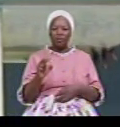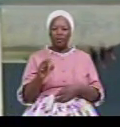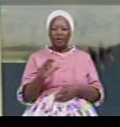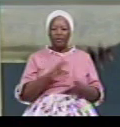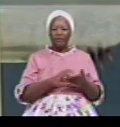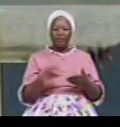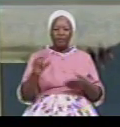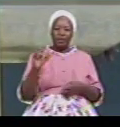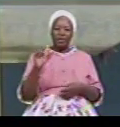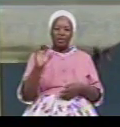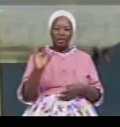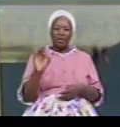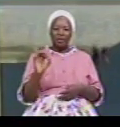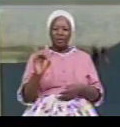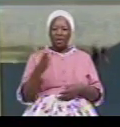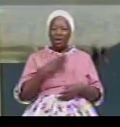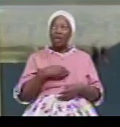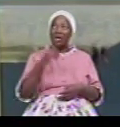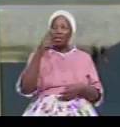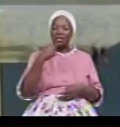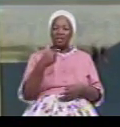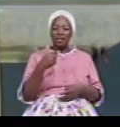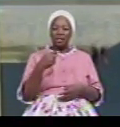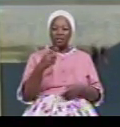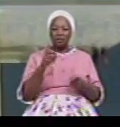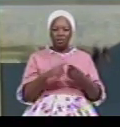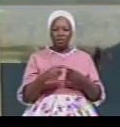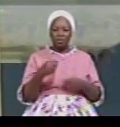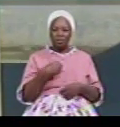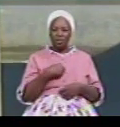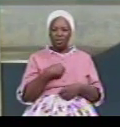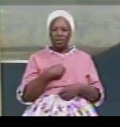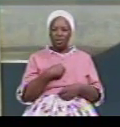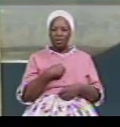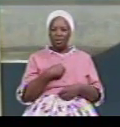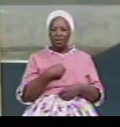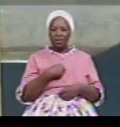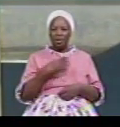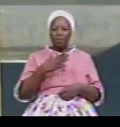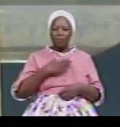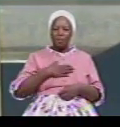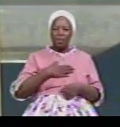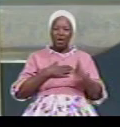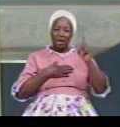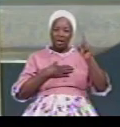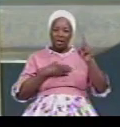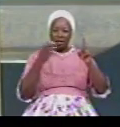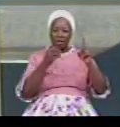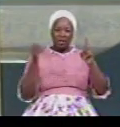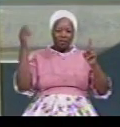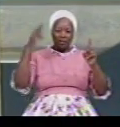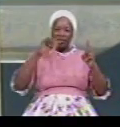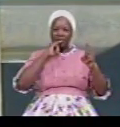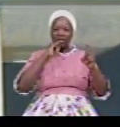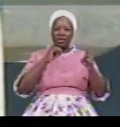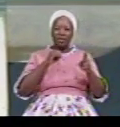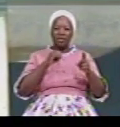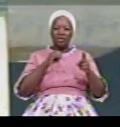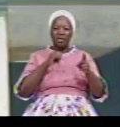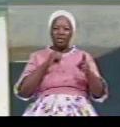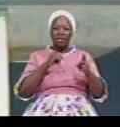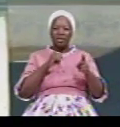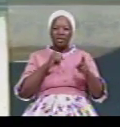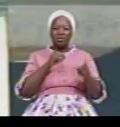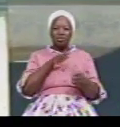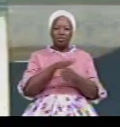9. And he said unto me, my grace is sufficient for